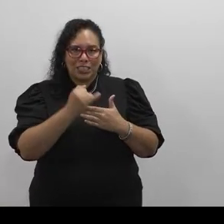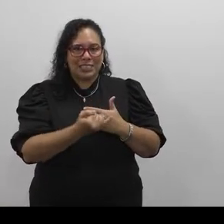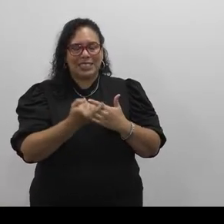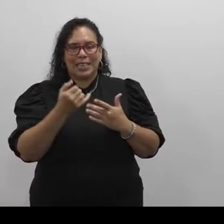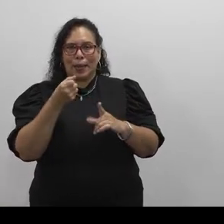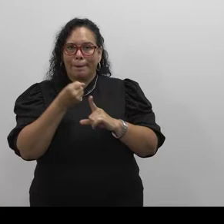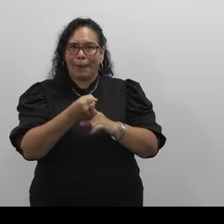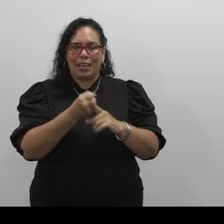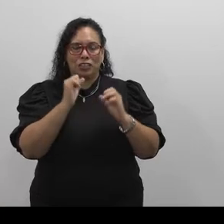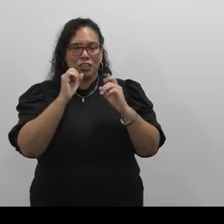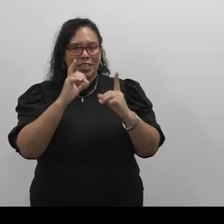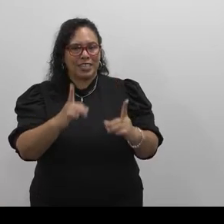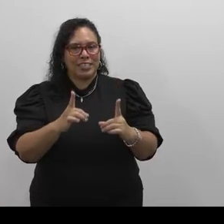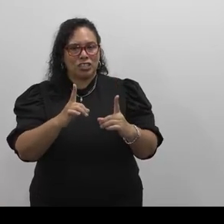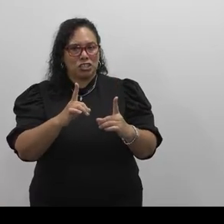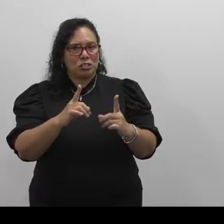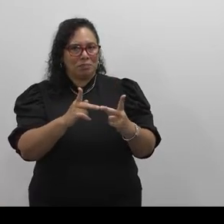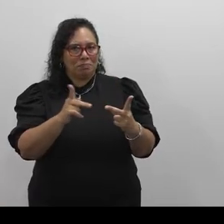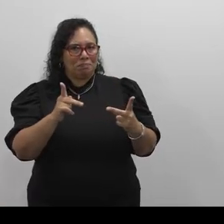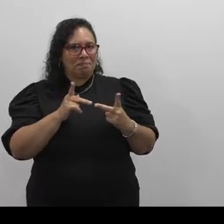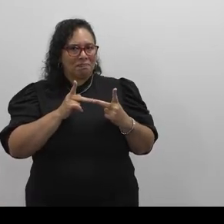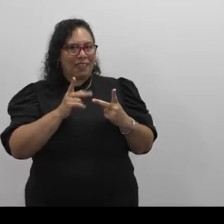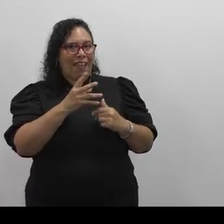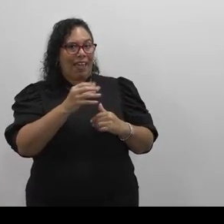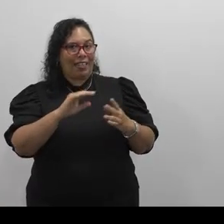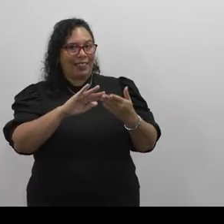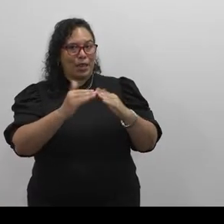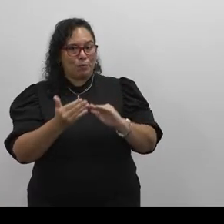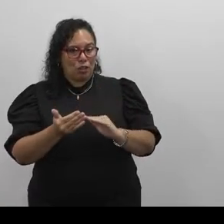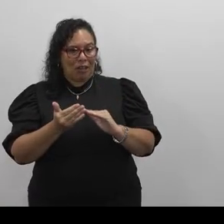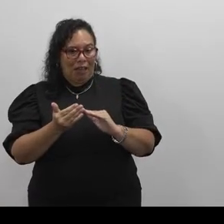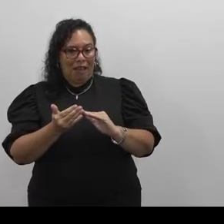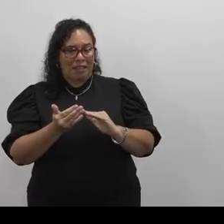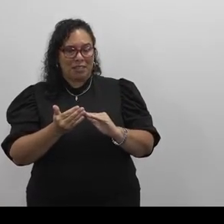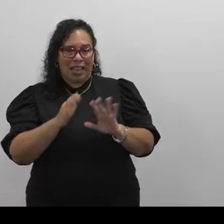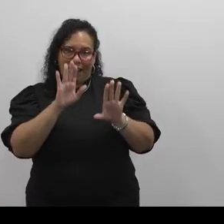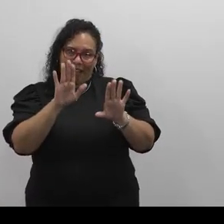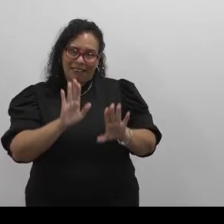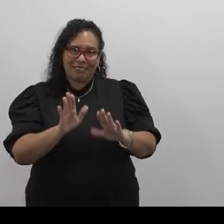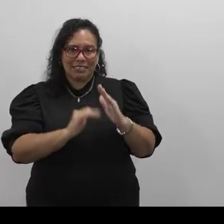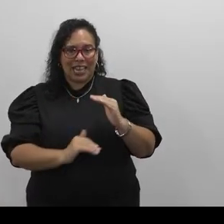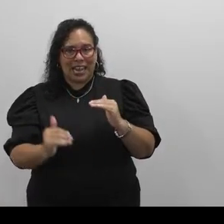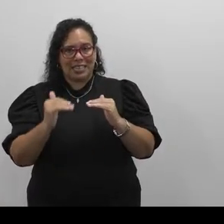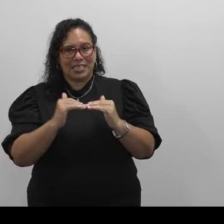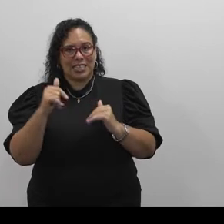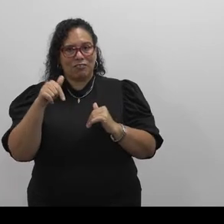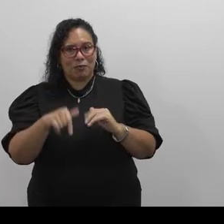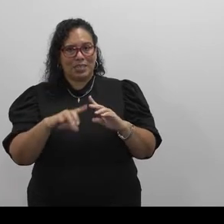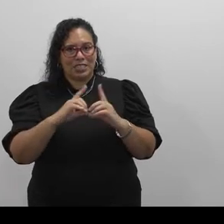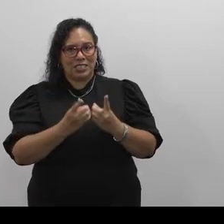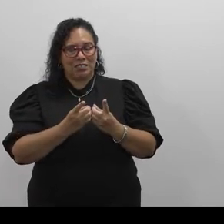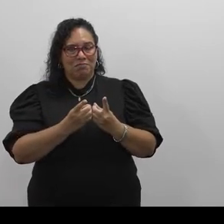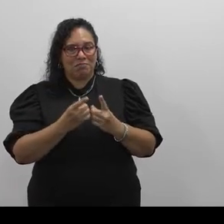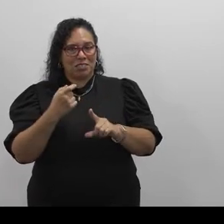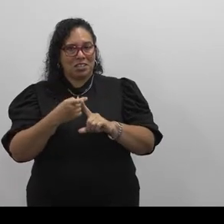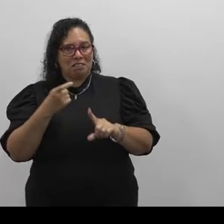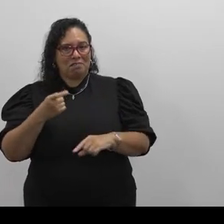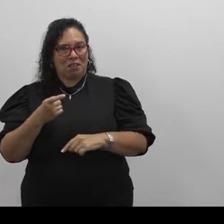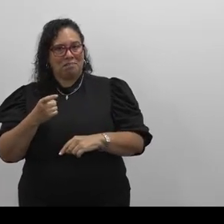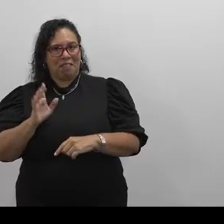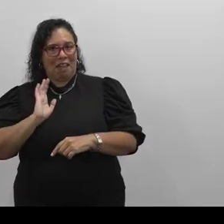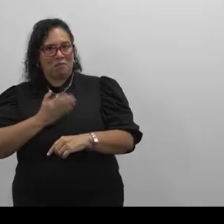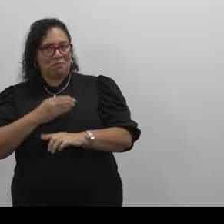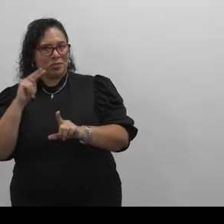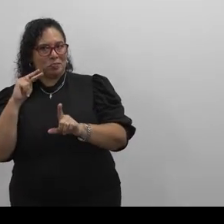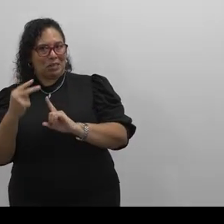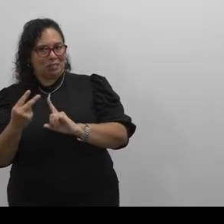educational settings and communities alike, and really hit the mark in terms of excellence and equity for this district from the building side of the house, right? So this